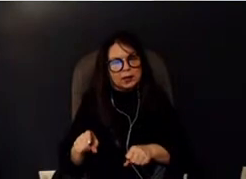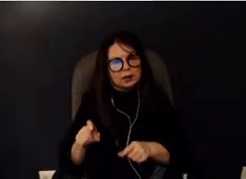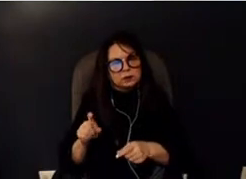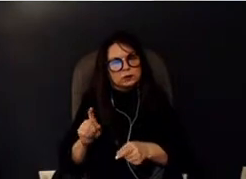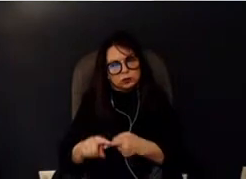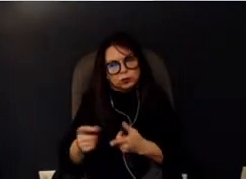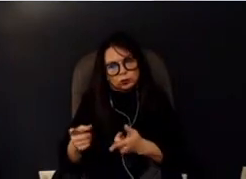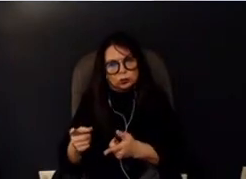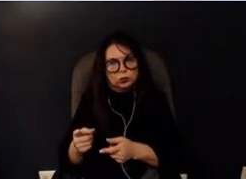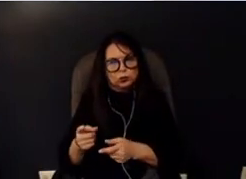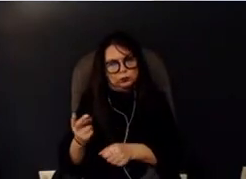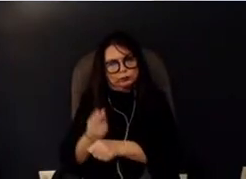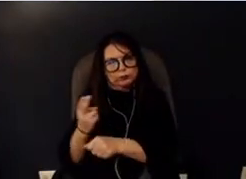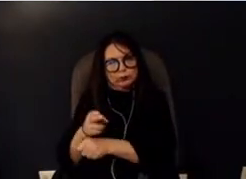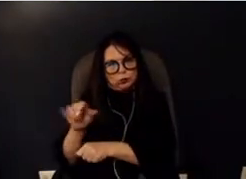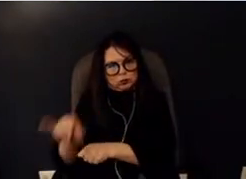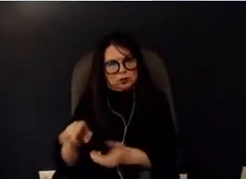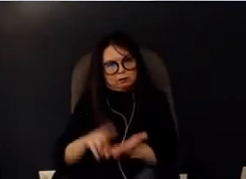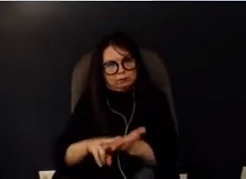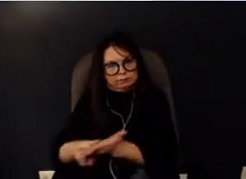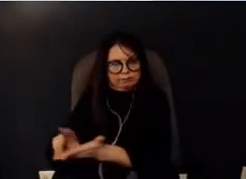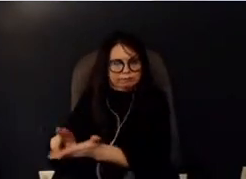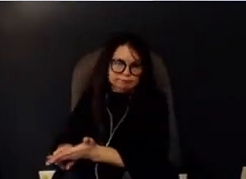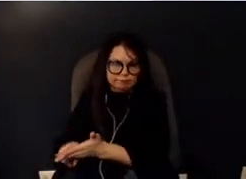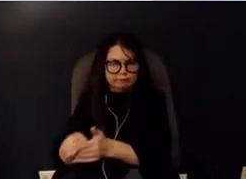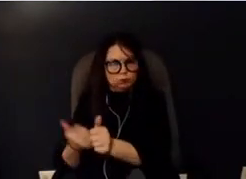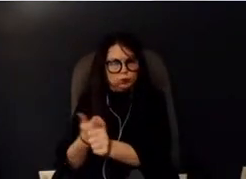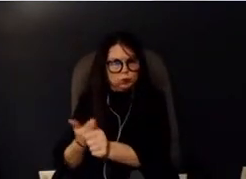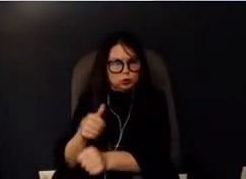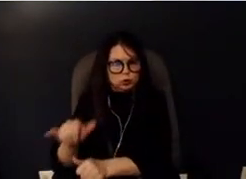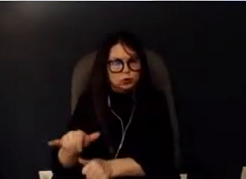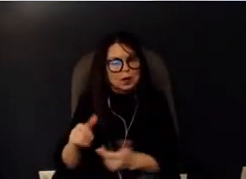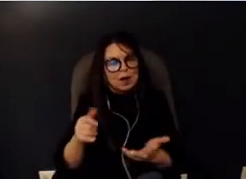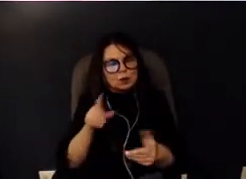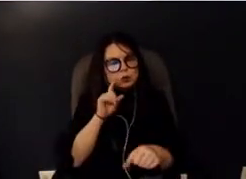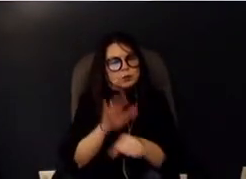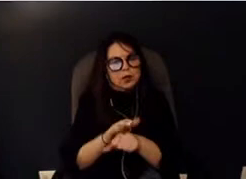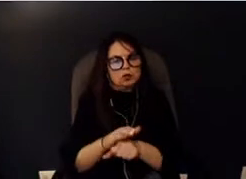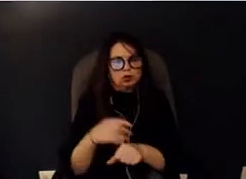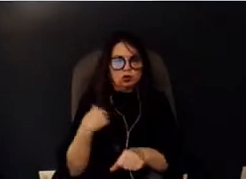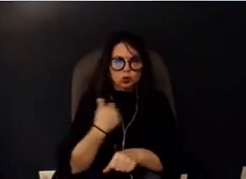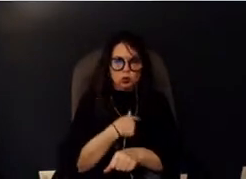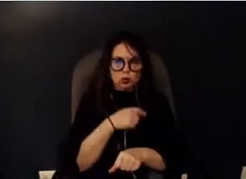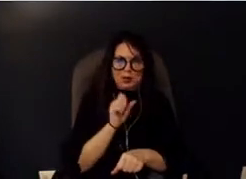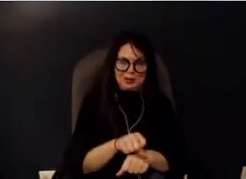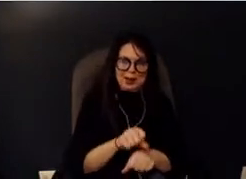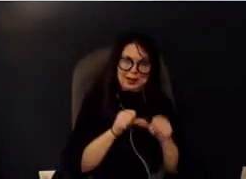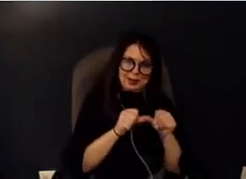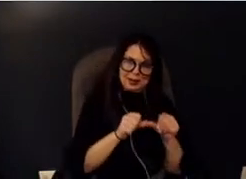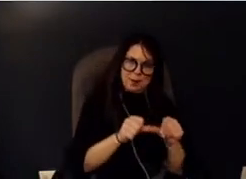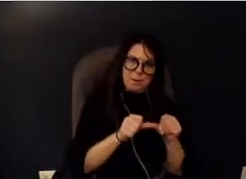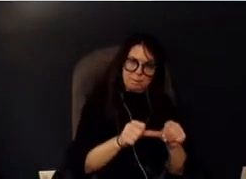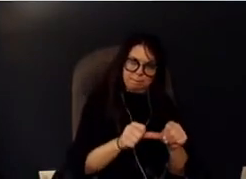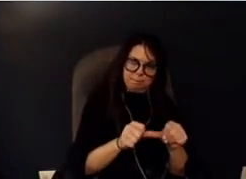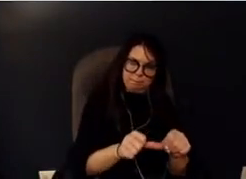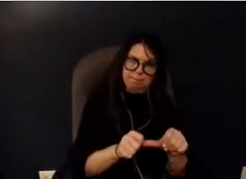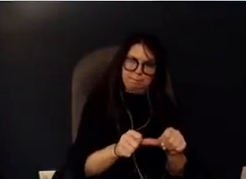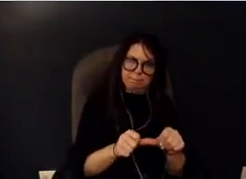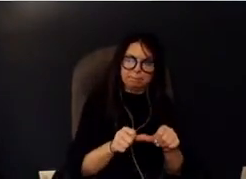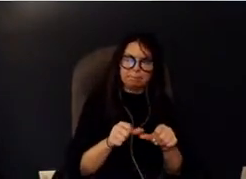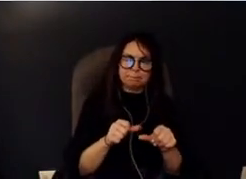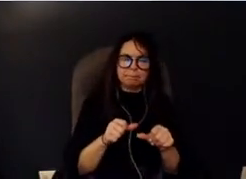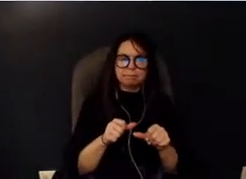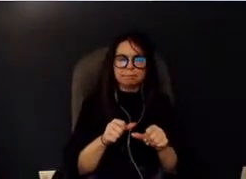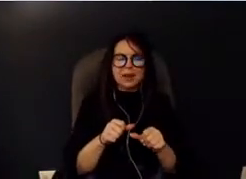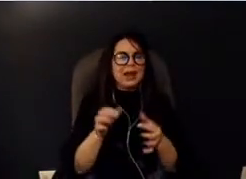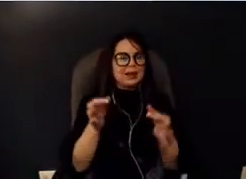sure that we can continue to keep up with the inspections definitely in the new buildings that are